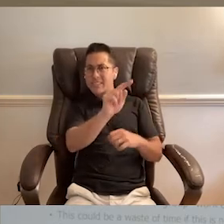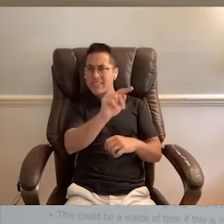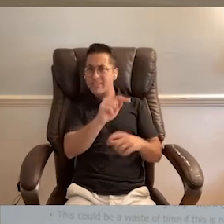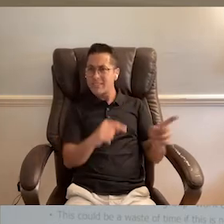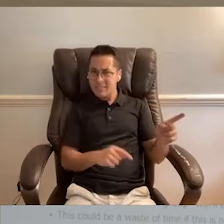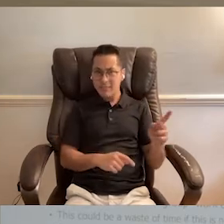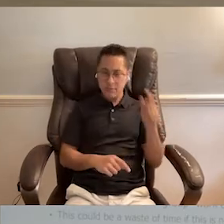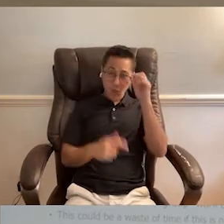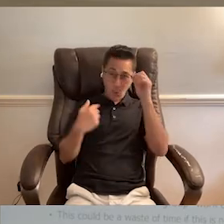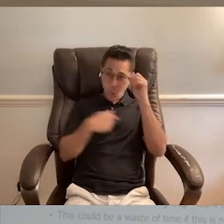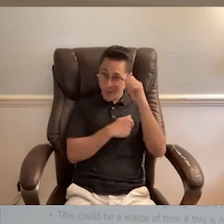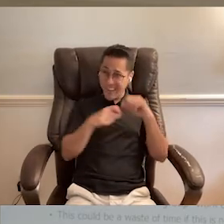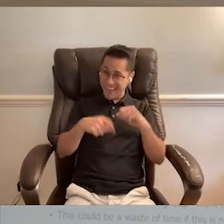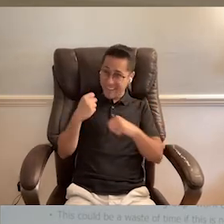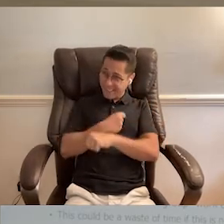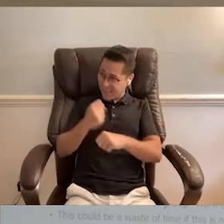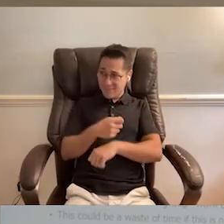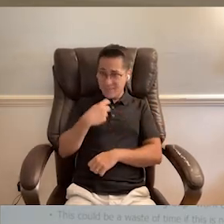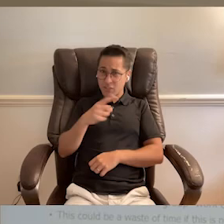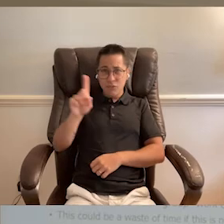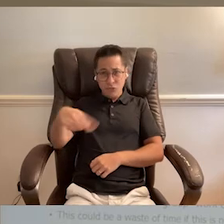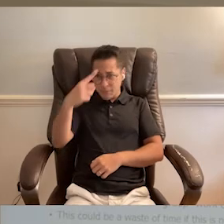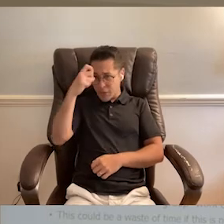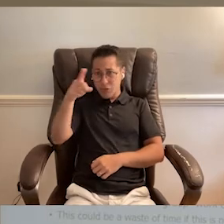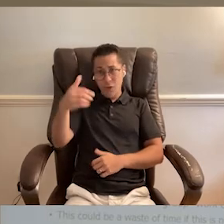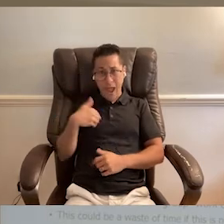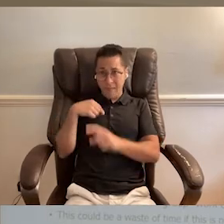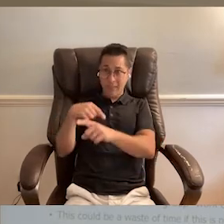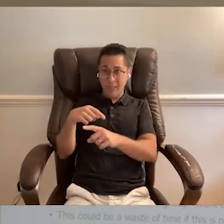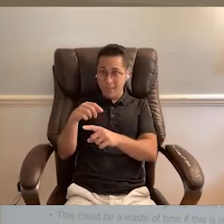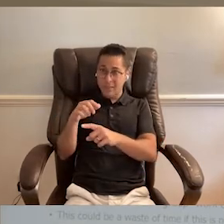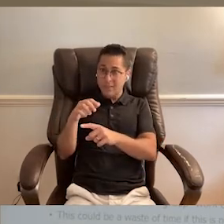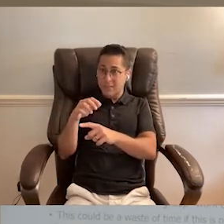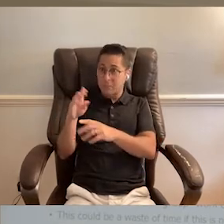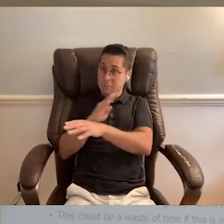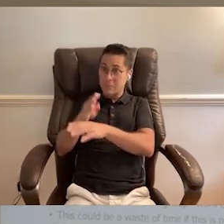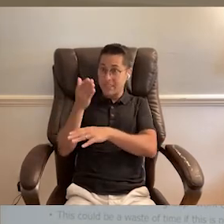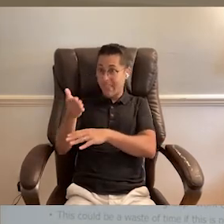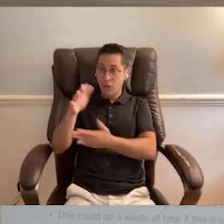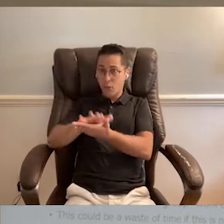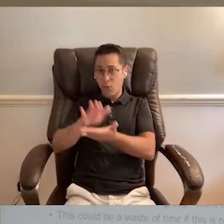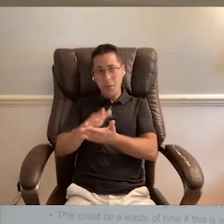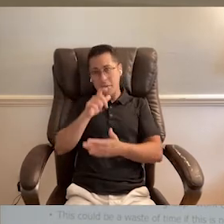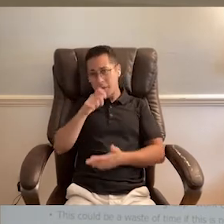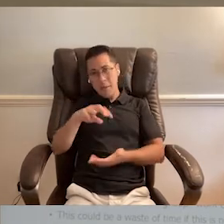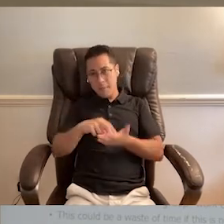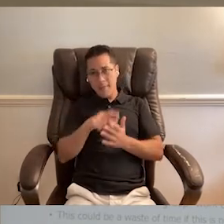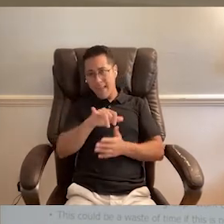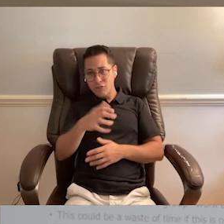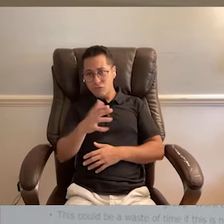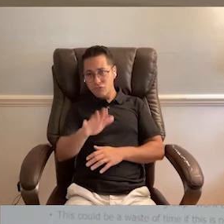to say, just because you have this micro enterprise at the school doesn't mean that child has to wash coffee cups every single